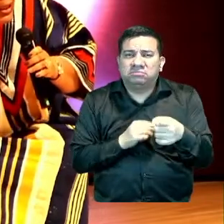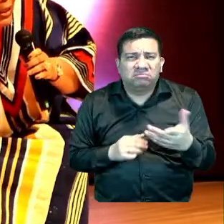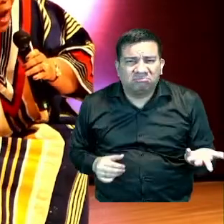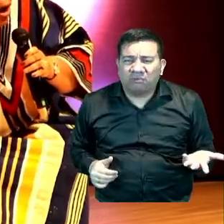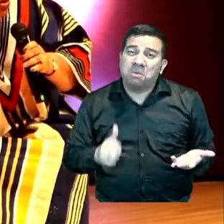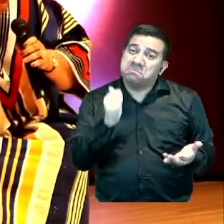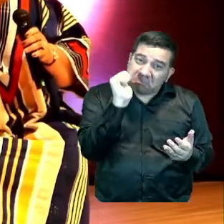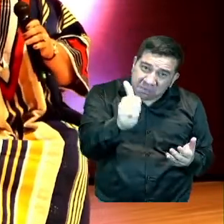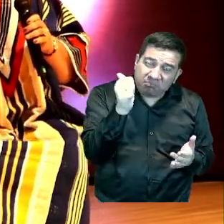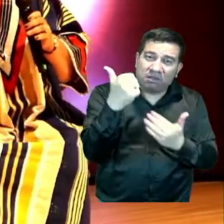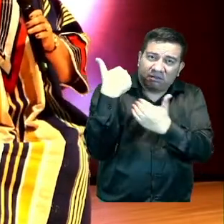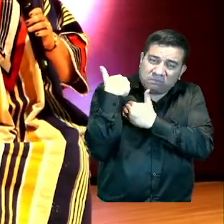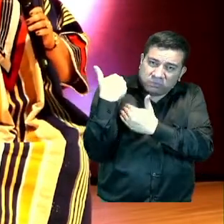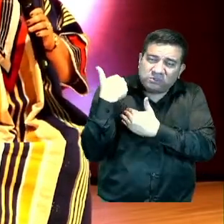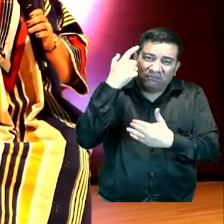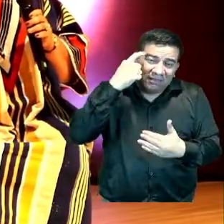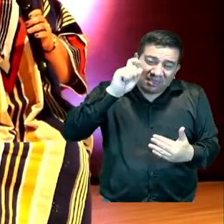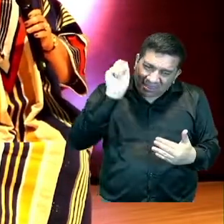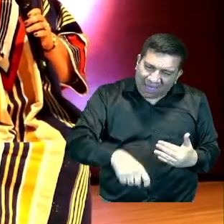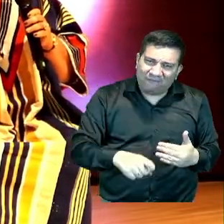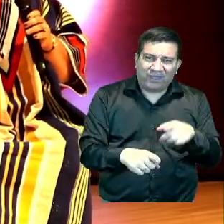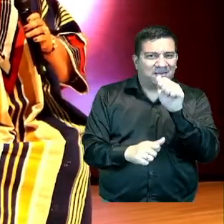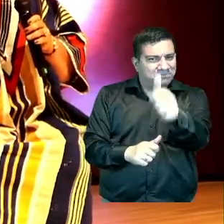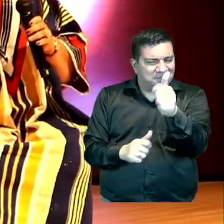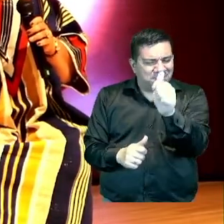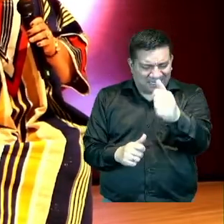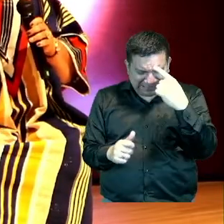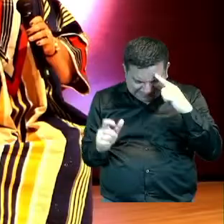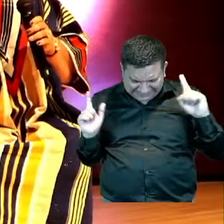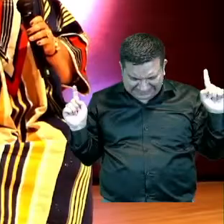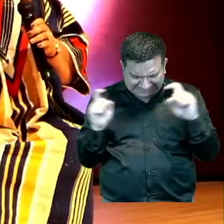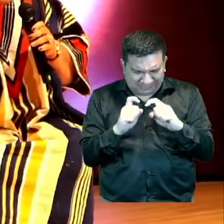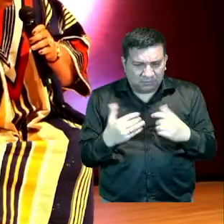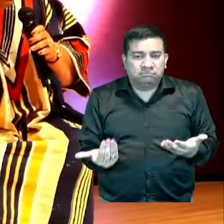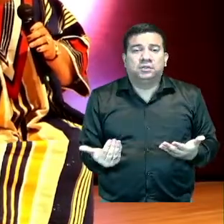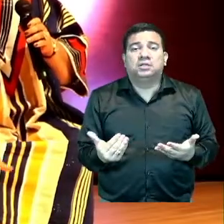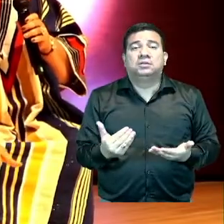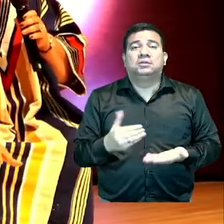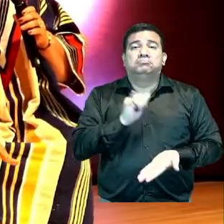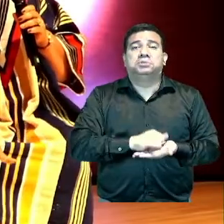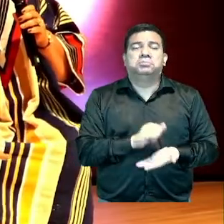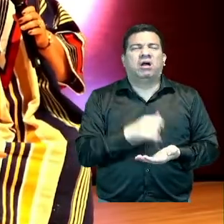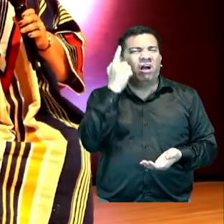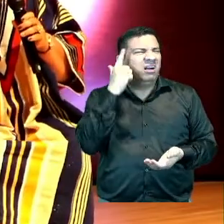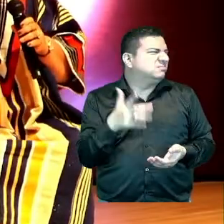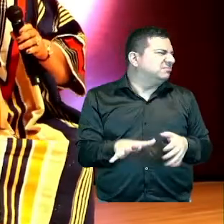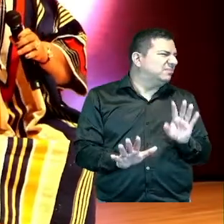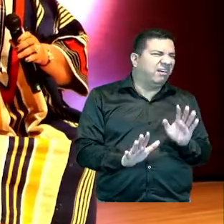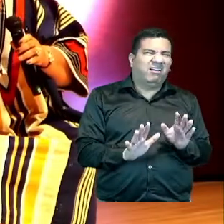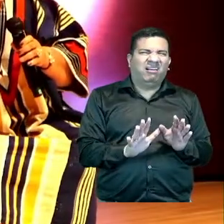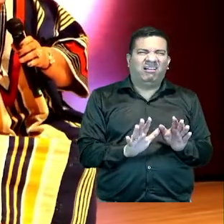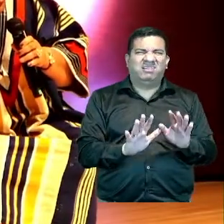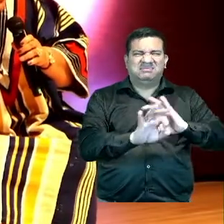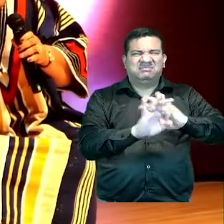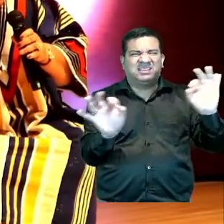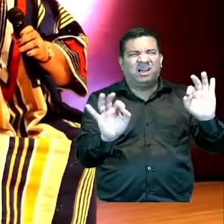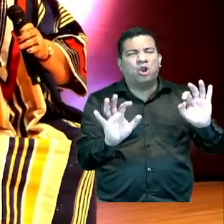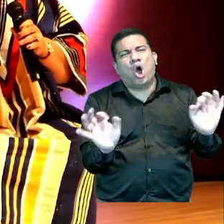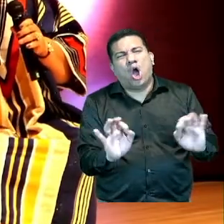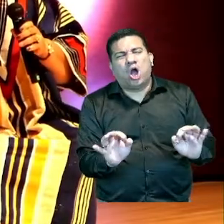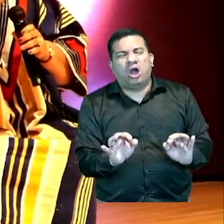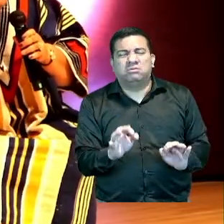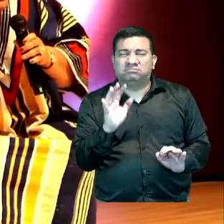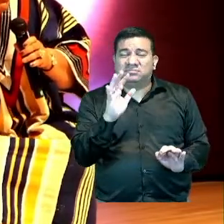is down, fear no fall. As African women, we are down. As women of Afro descent, we are already down.